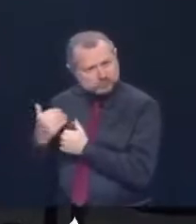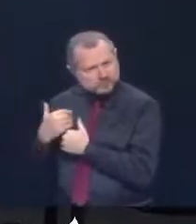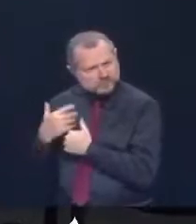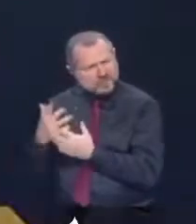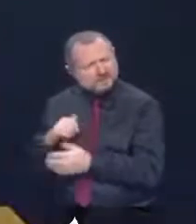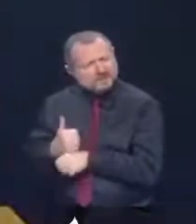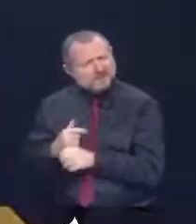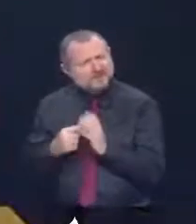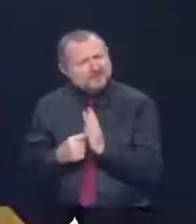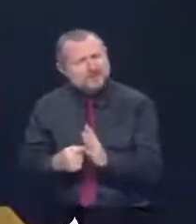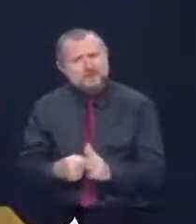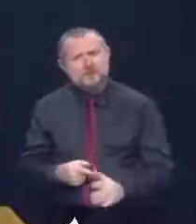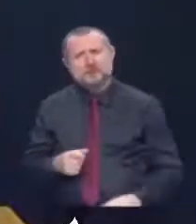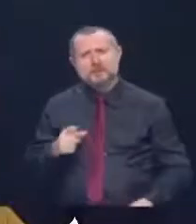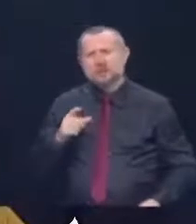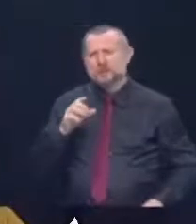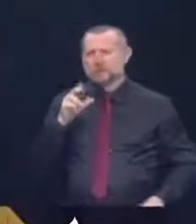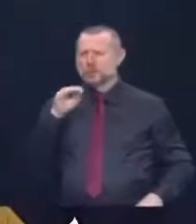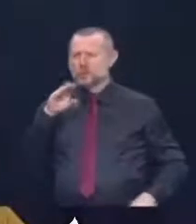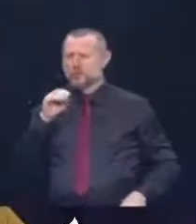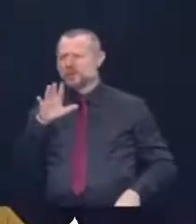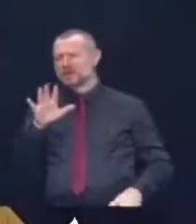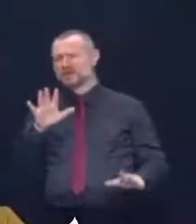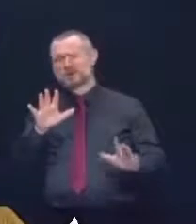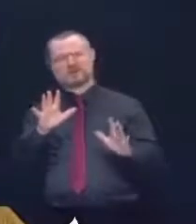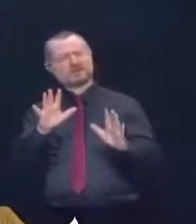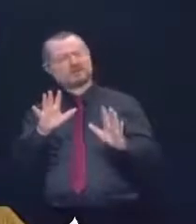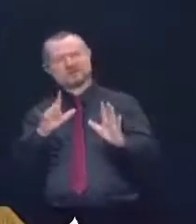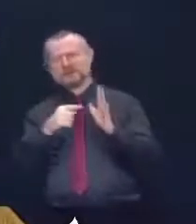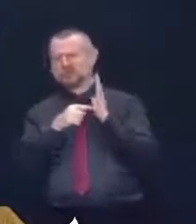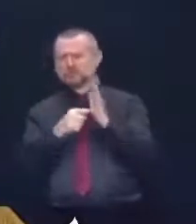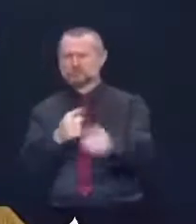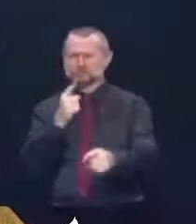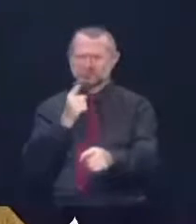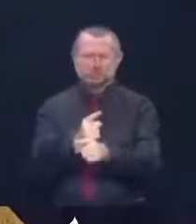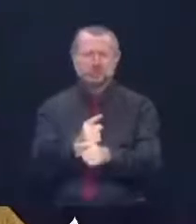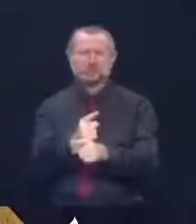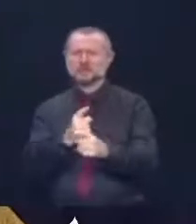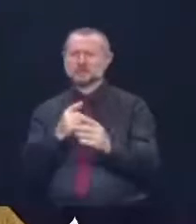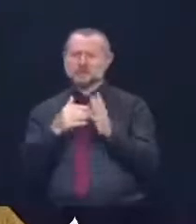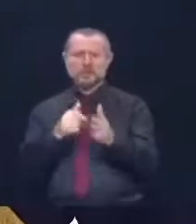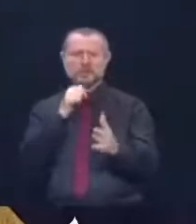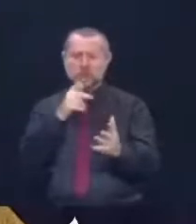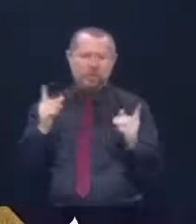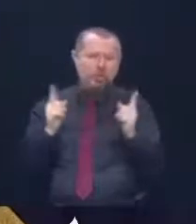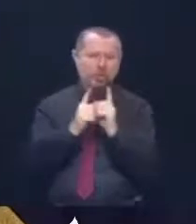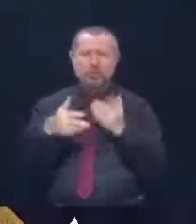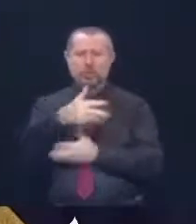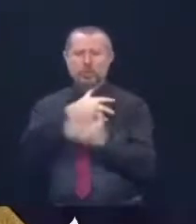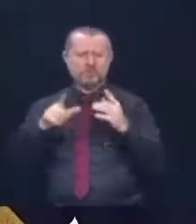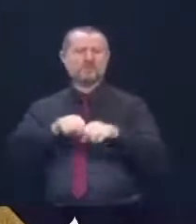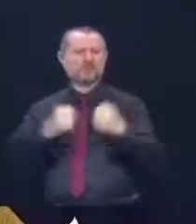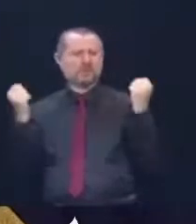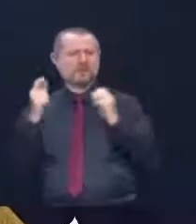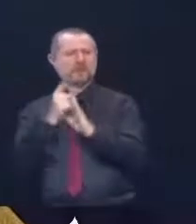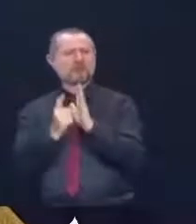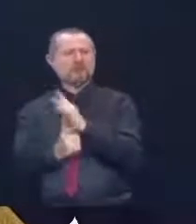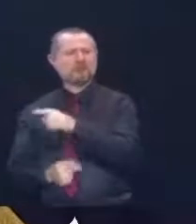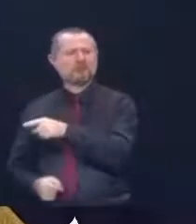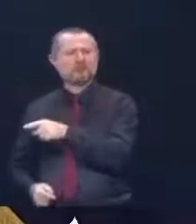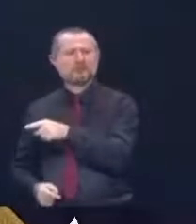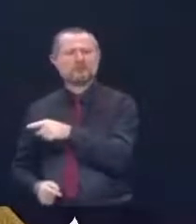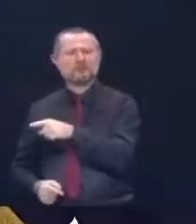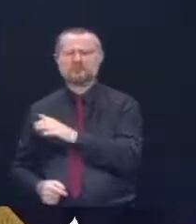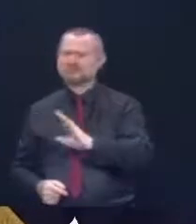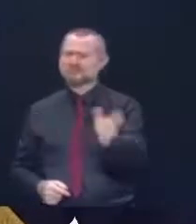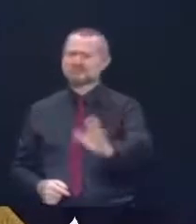setting the highest standards, and they certainly shouldn't be breaking the law, right? So the law is the threshold, and I